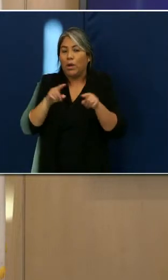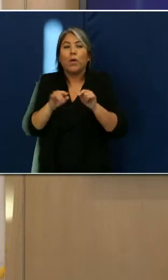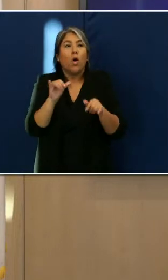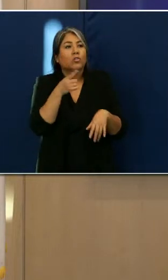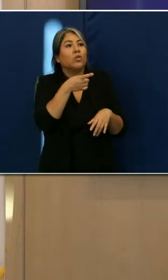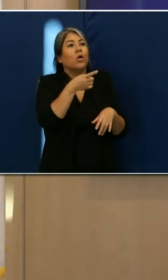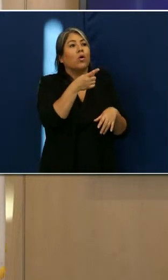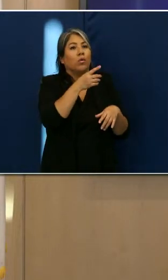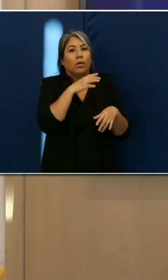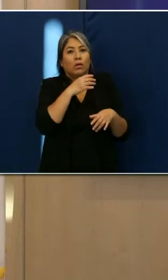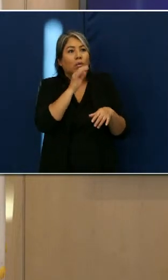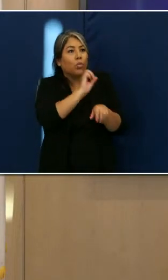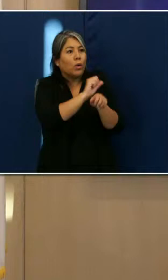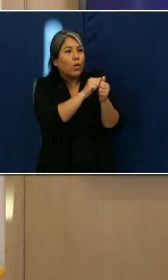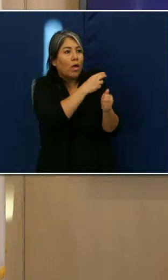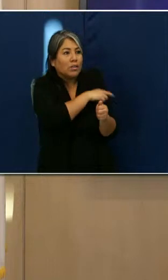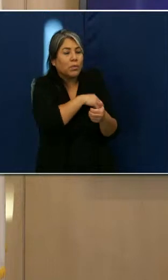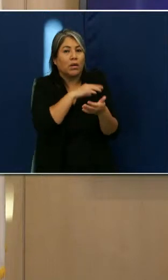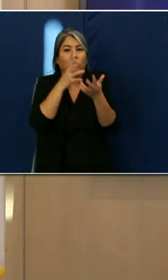this happen.